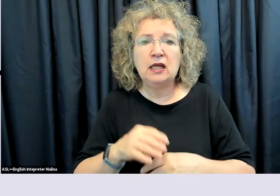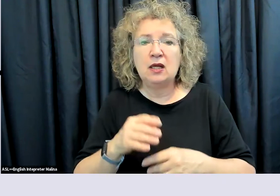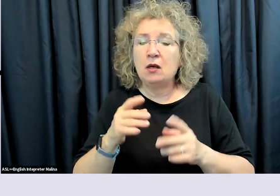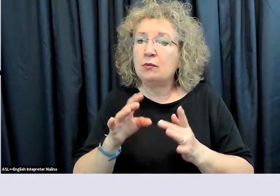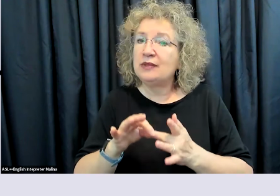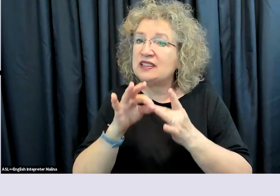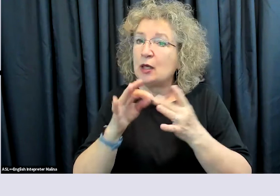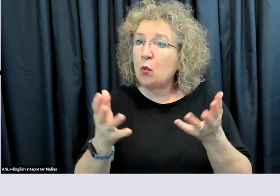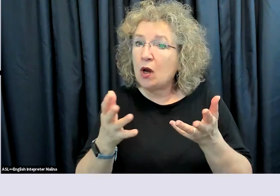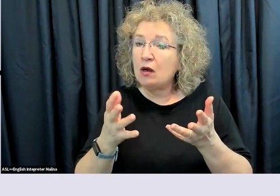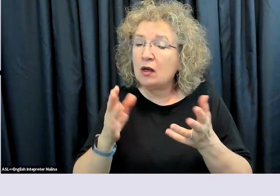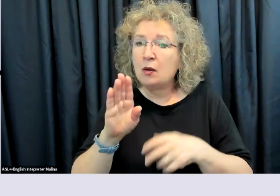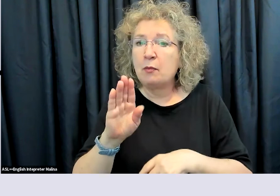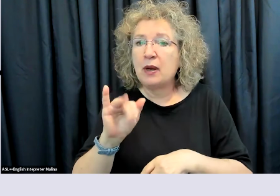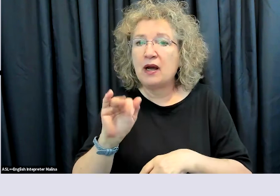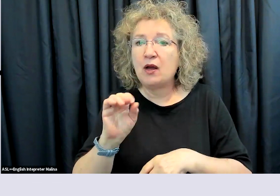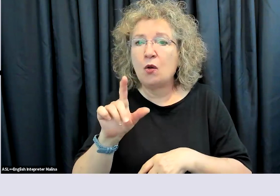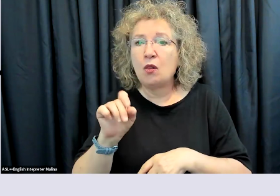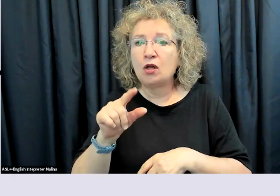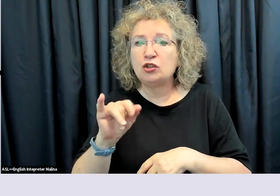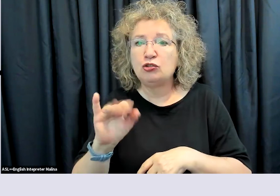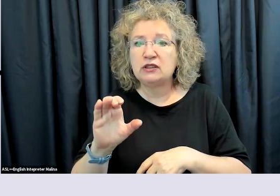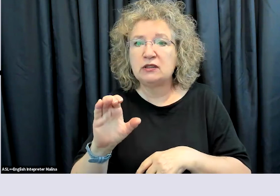lot of the autoimmune diseases.